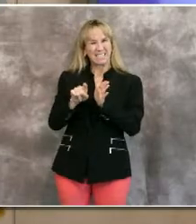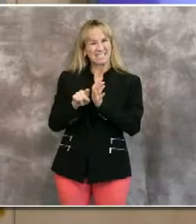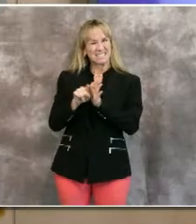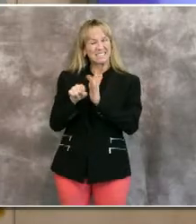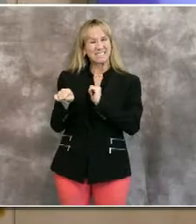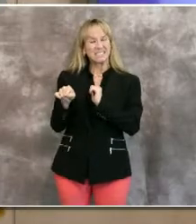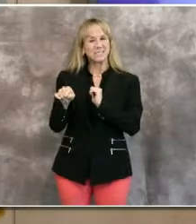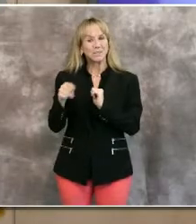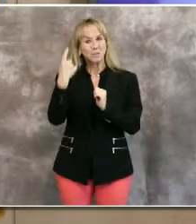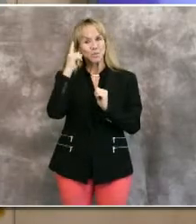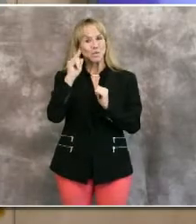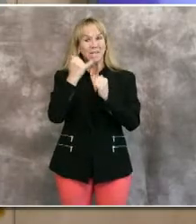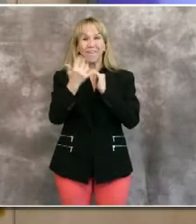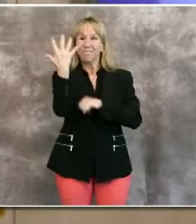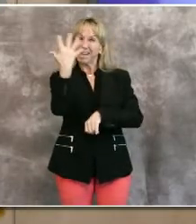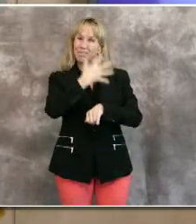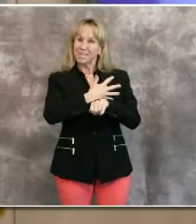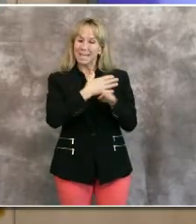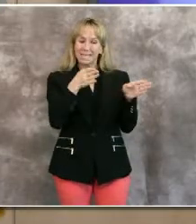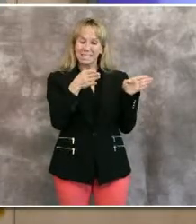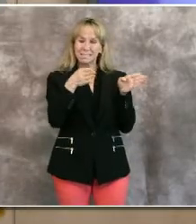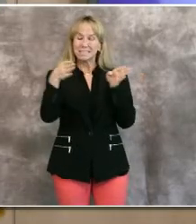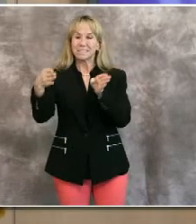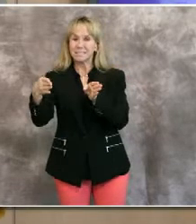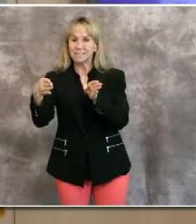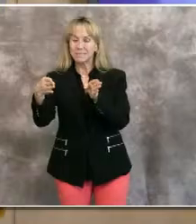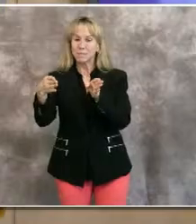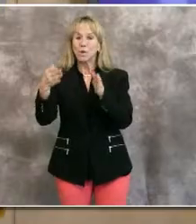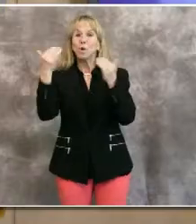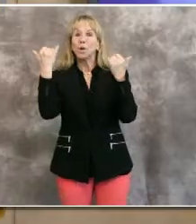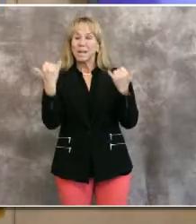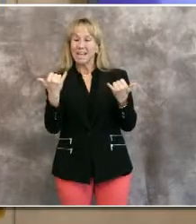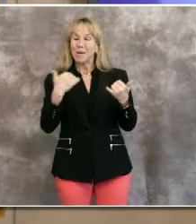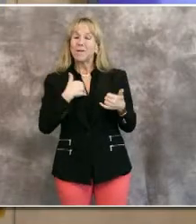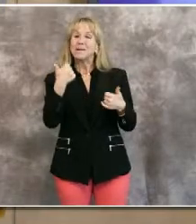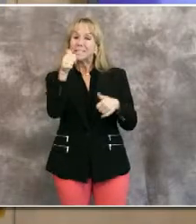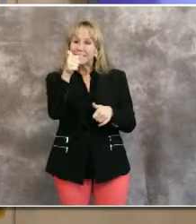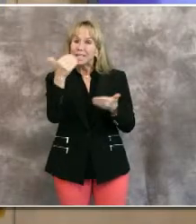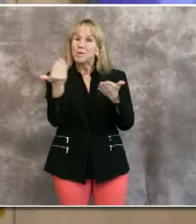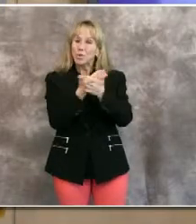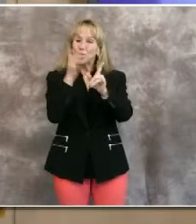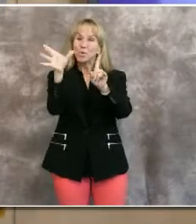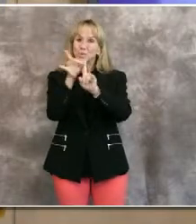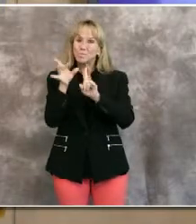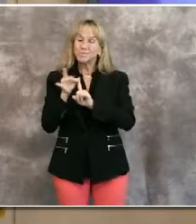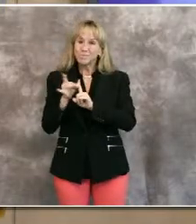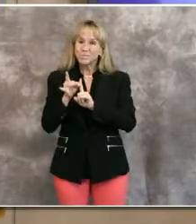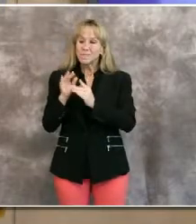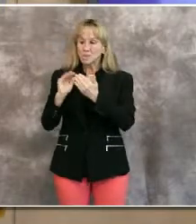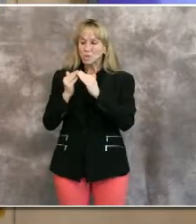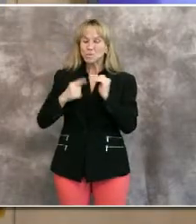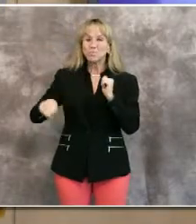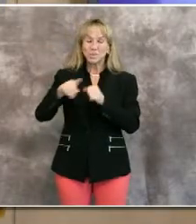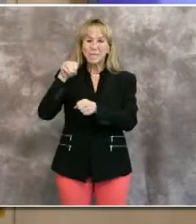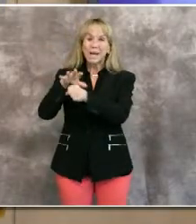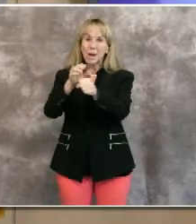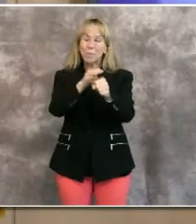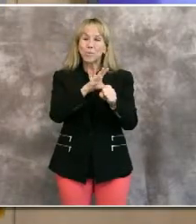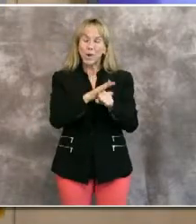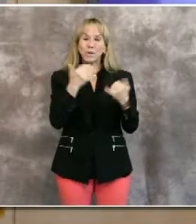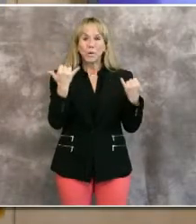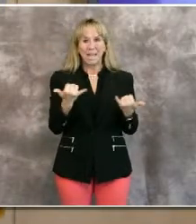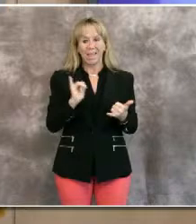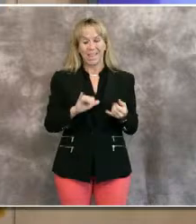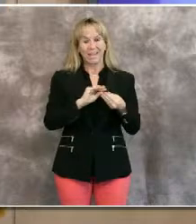position for the last 5 days. Today we will be reporting 10 new community outbreaks within the last 7 days, and so that number continues